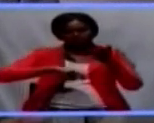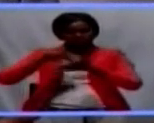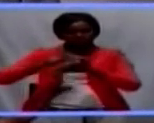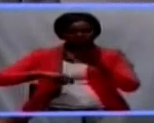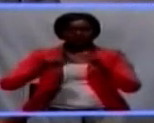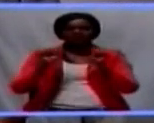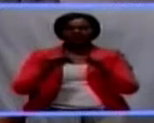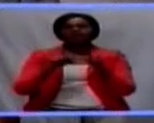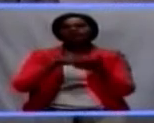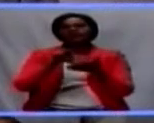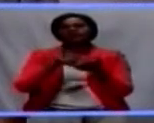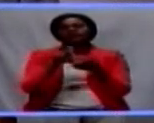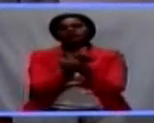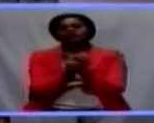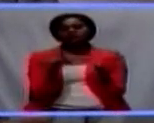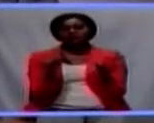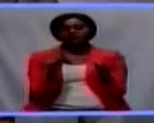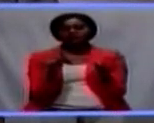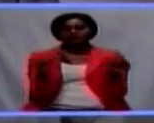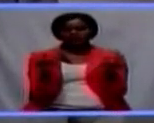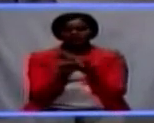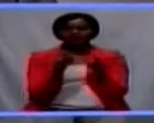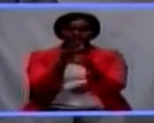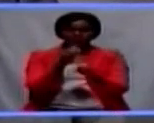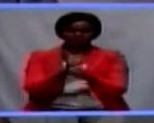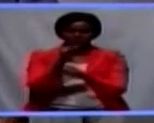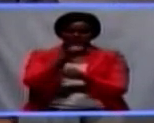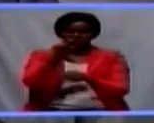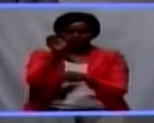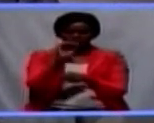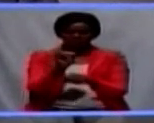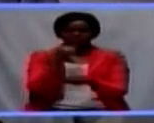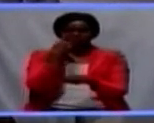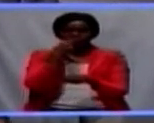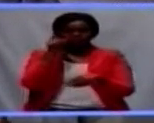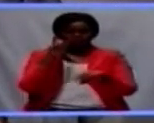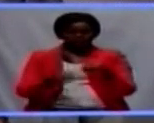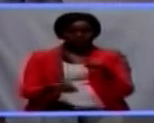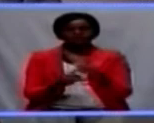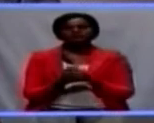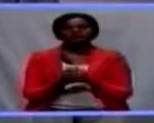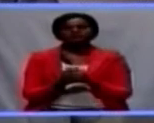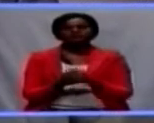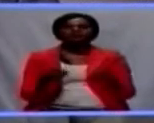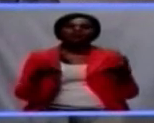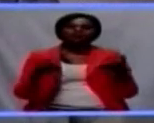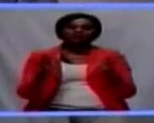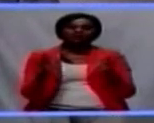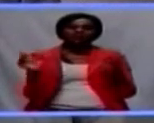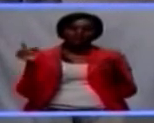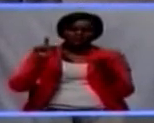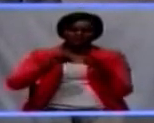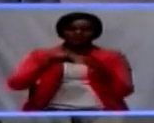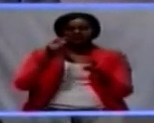can liquidate and get 100% waiver on their interest and penalties. Those that can't, we're allowing them to go up to